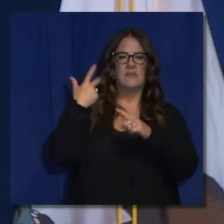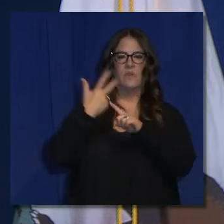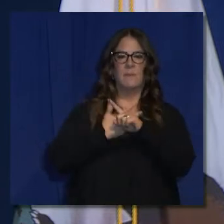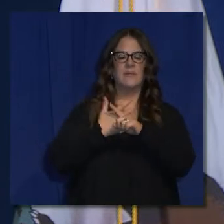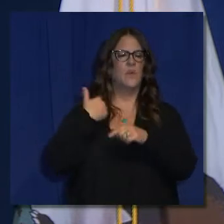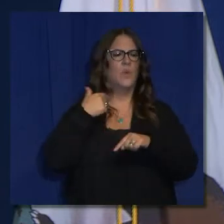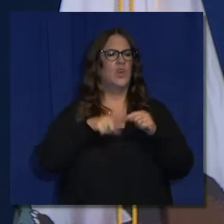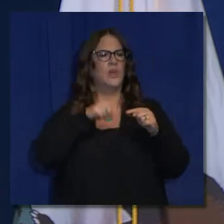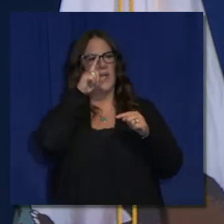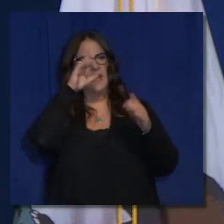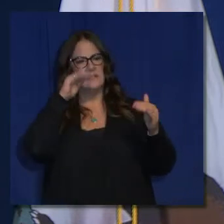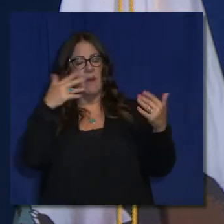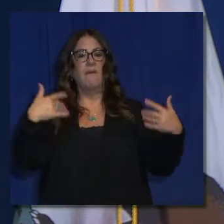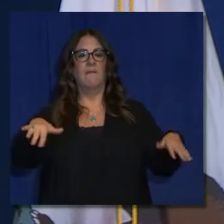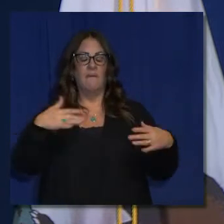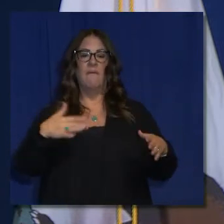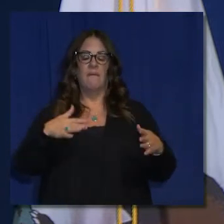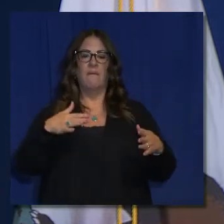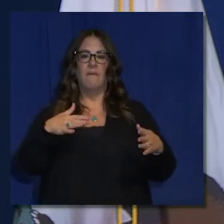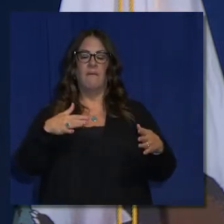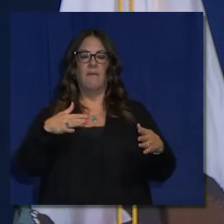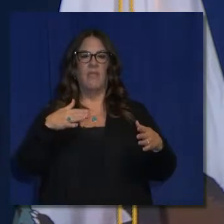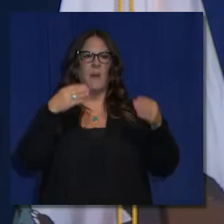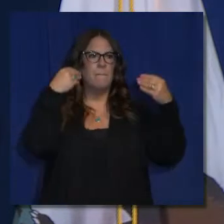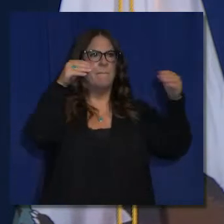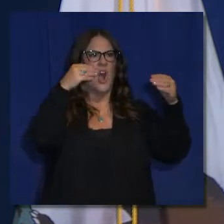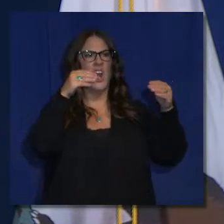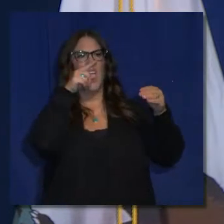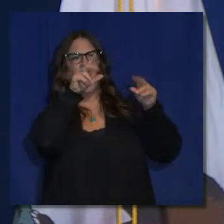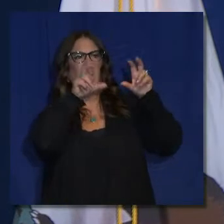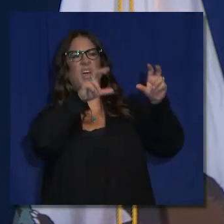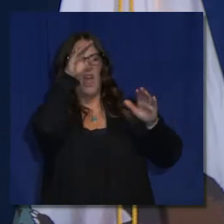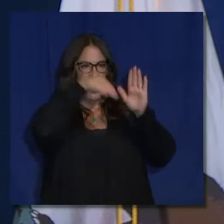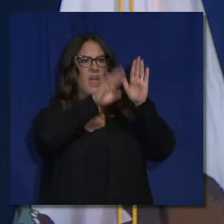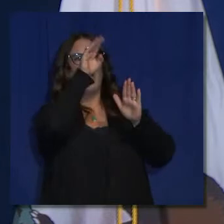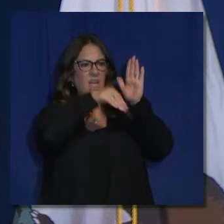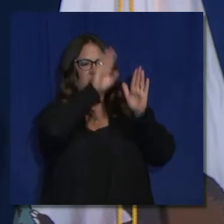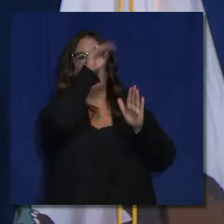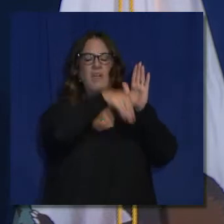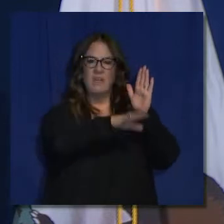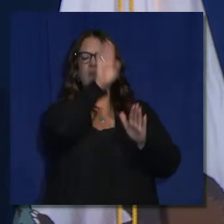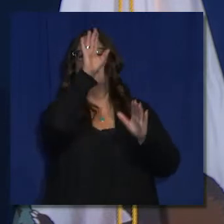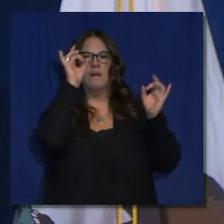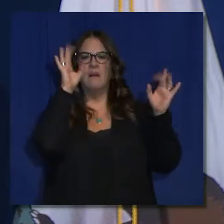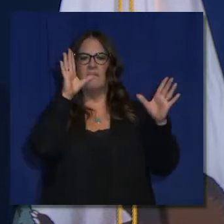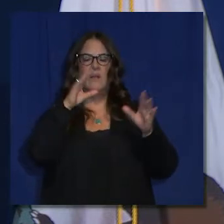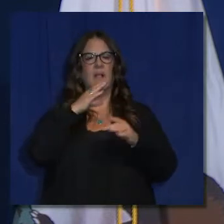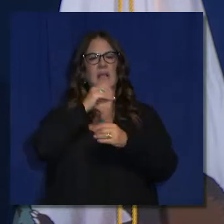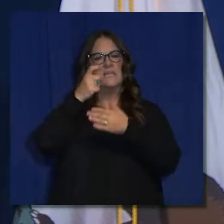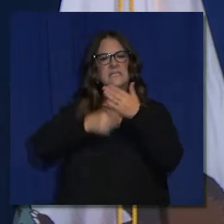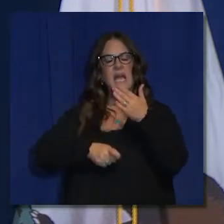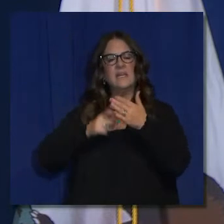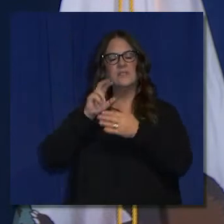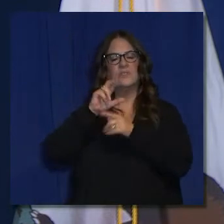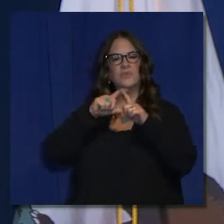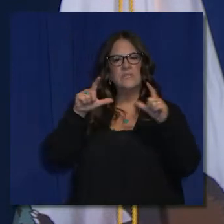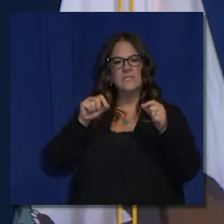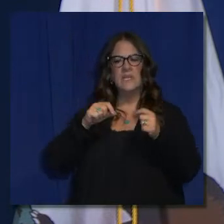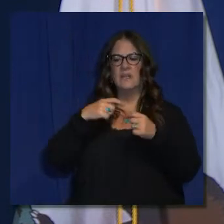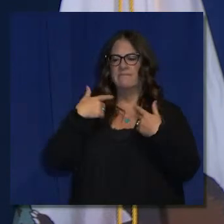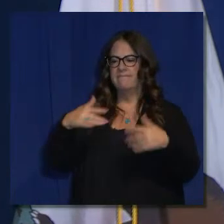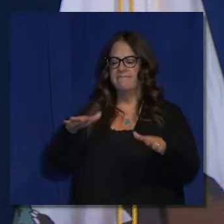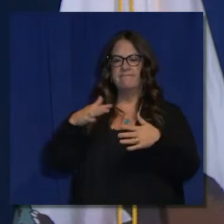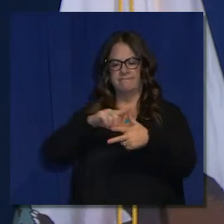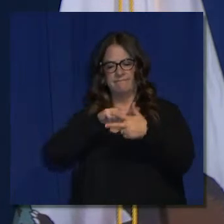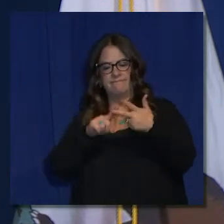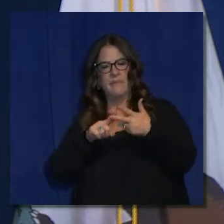not have anticipated, around the volatility of the markets, the volatility of our tax receipts, the big three, sales, PIT, and